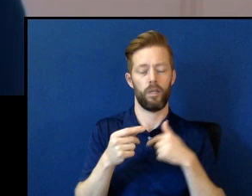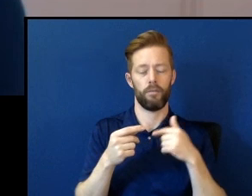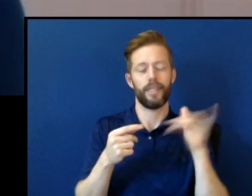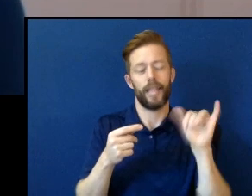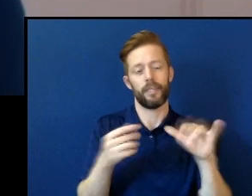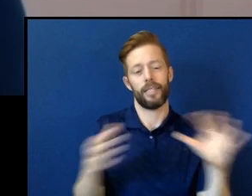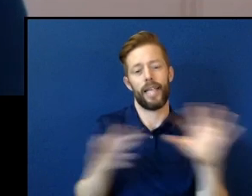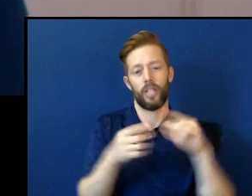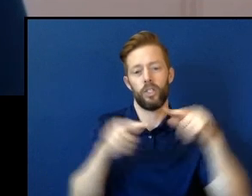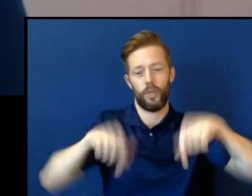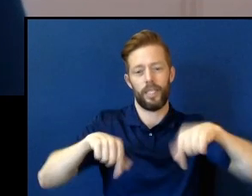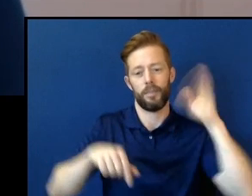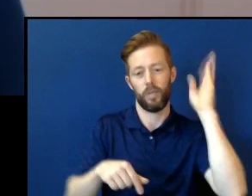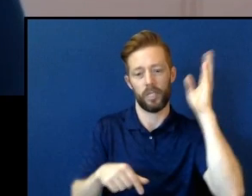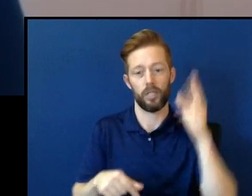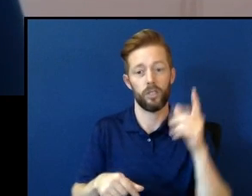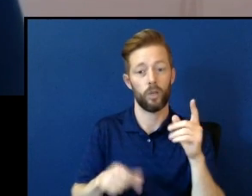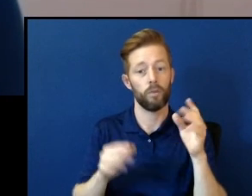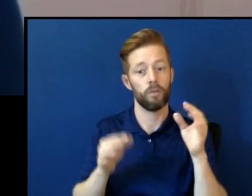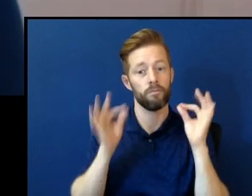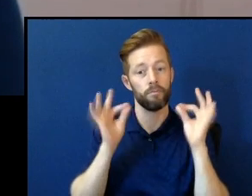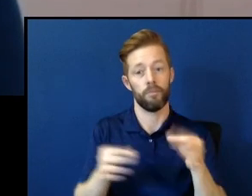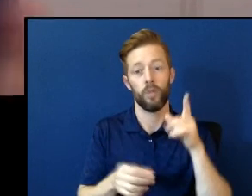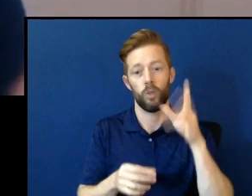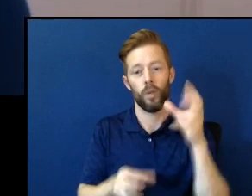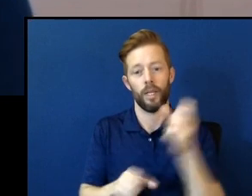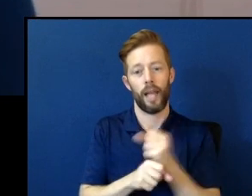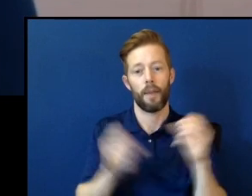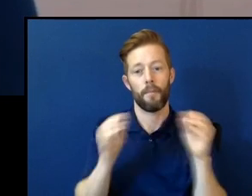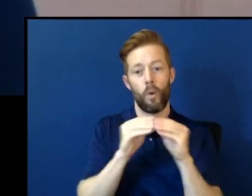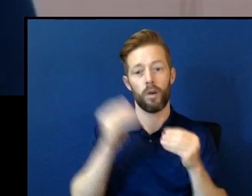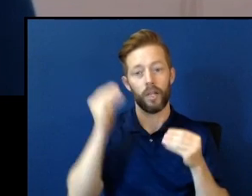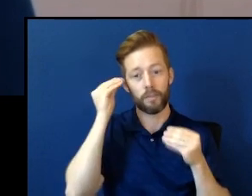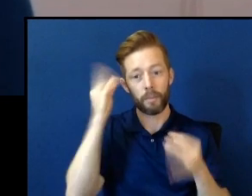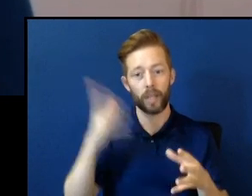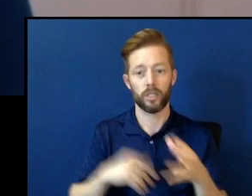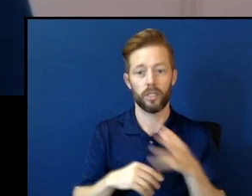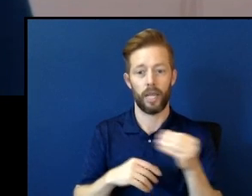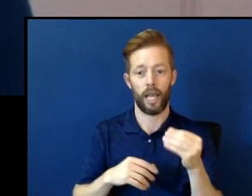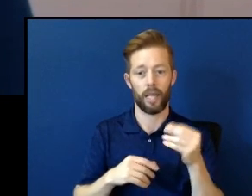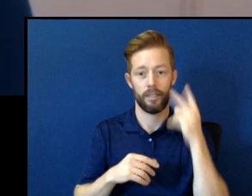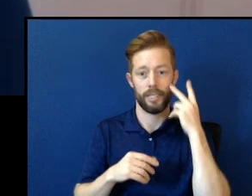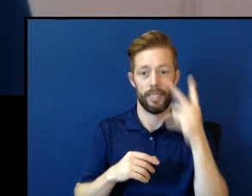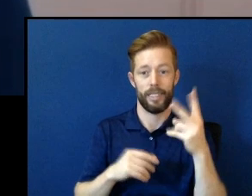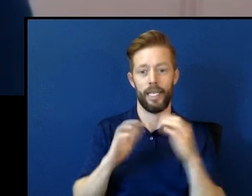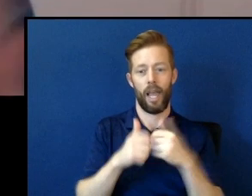slides that were attached to this presentation. So definitely you'll get more